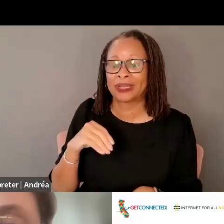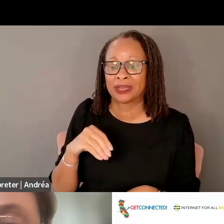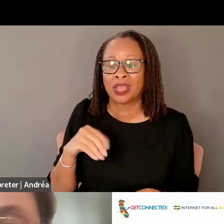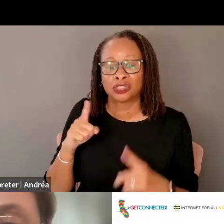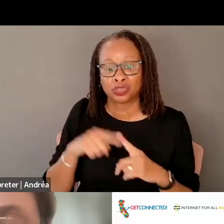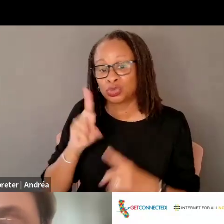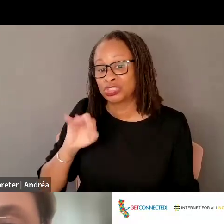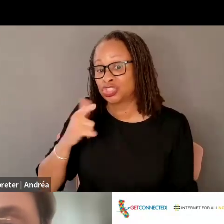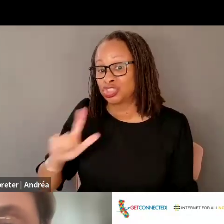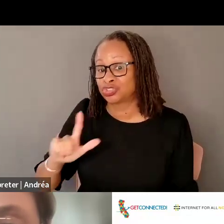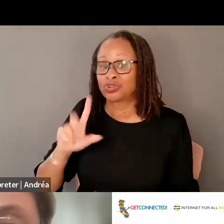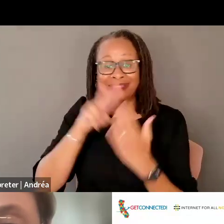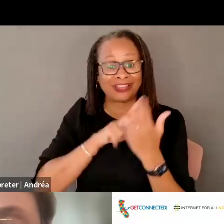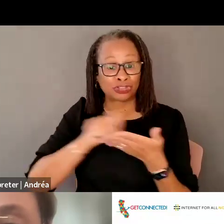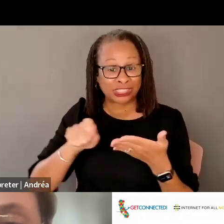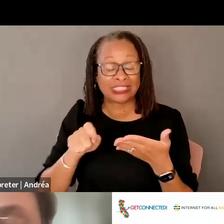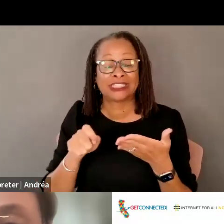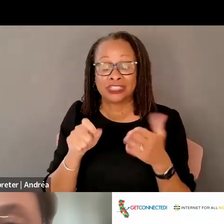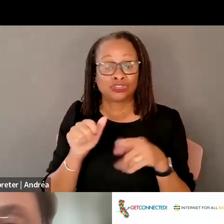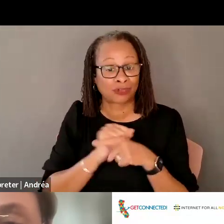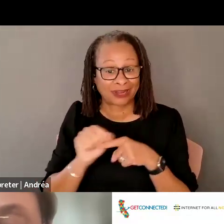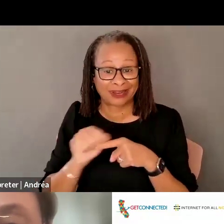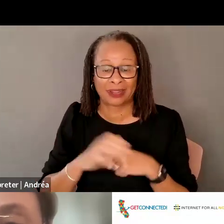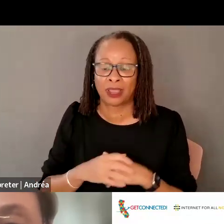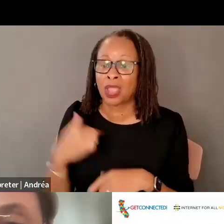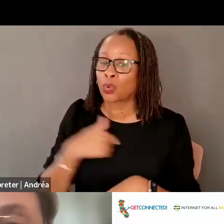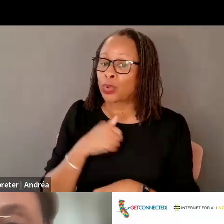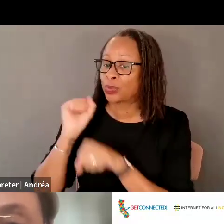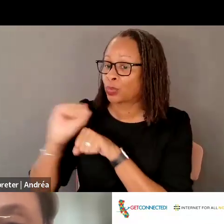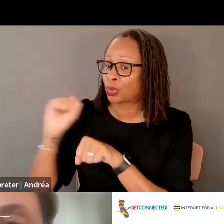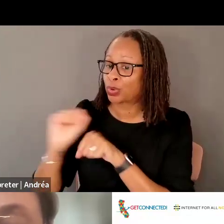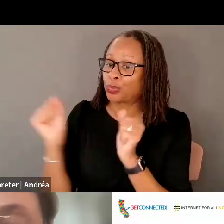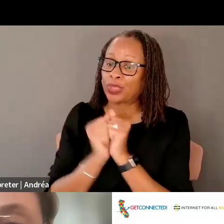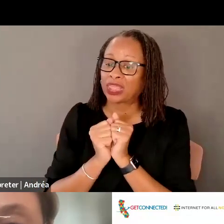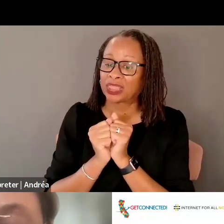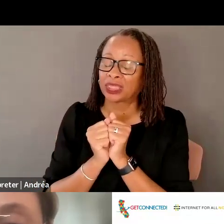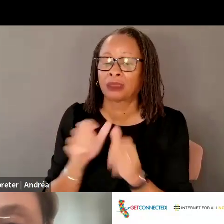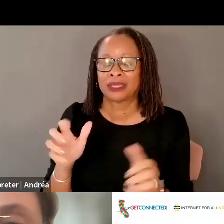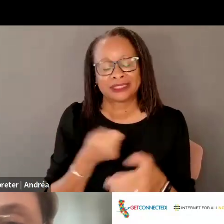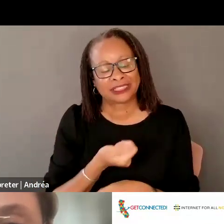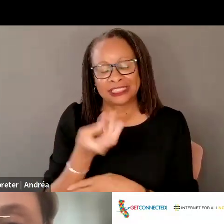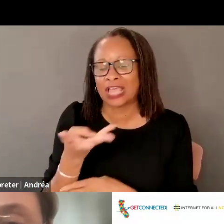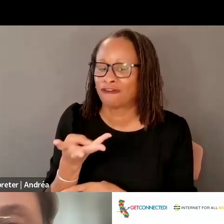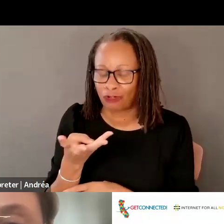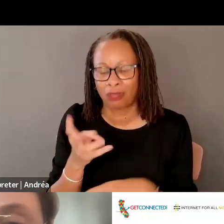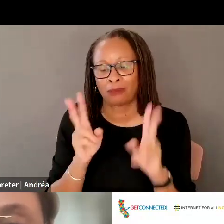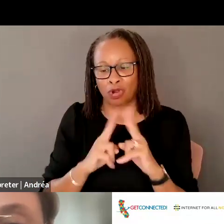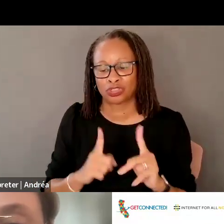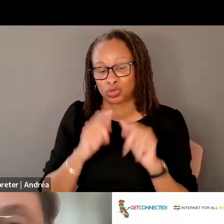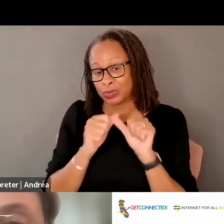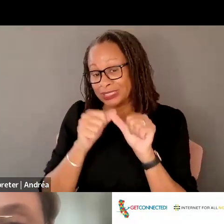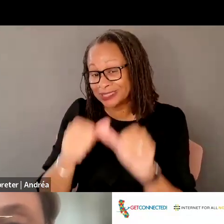the digital literacy training. And we work with a number of partners to